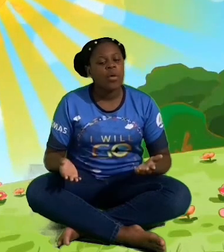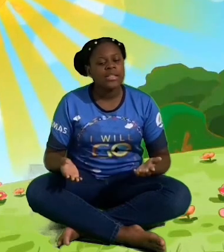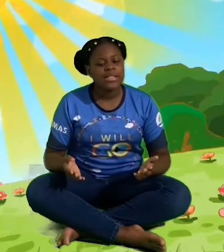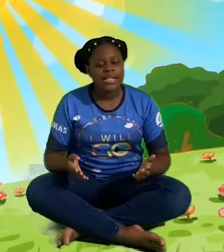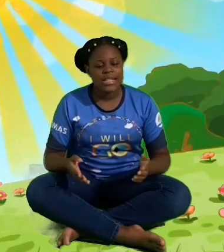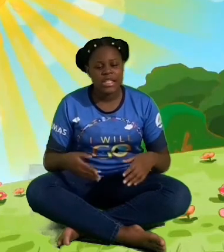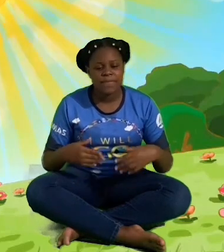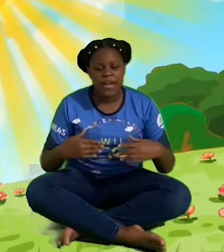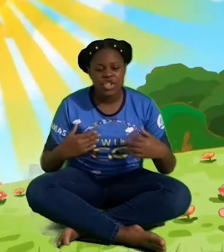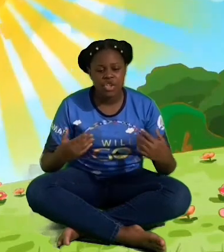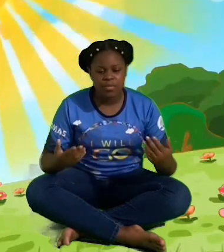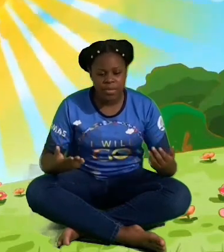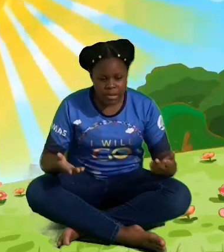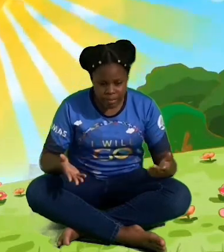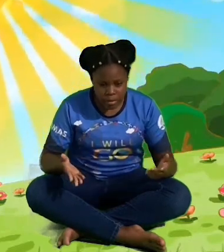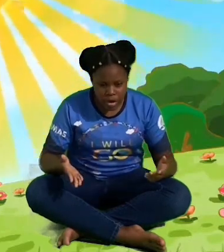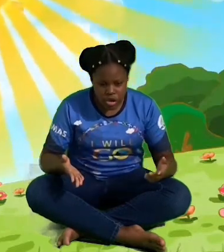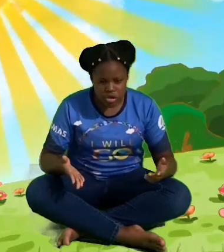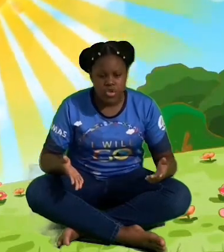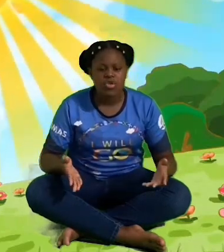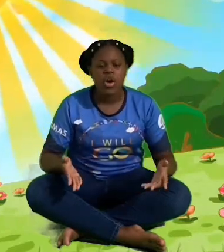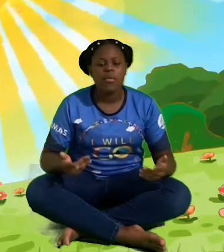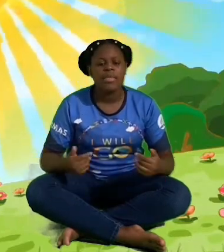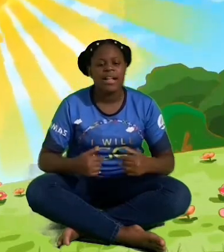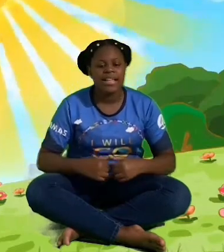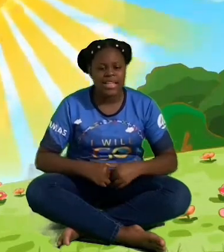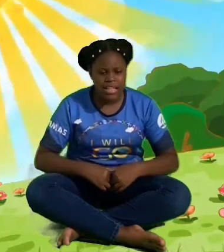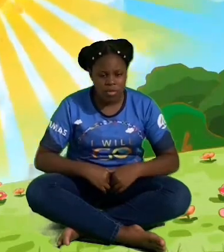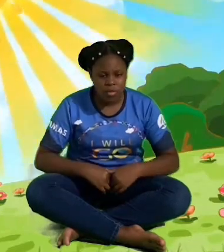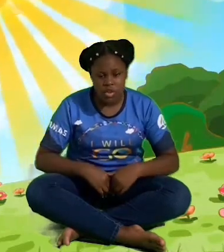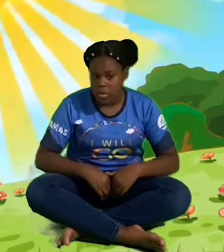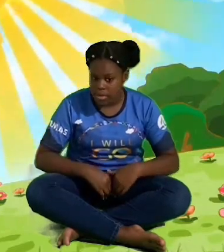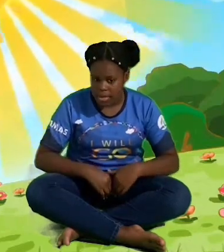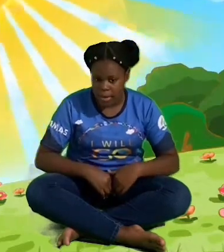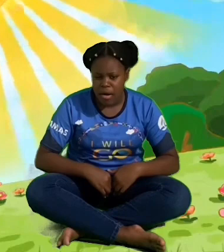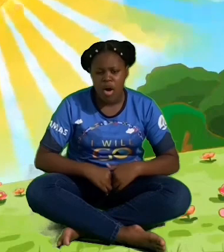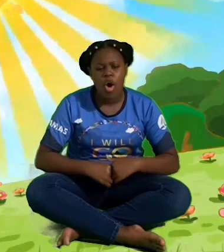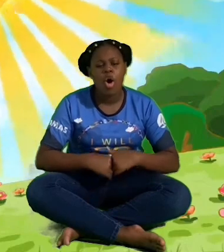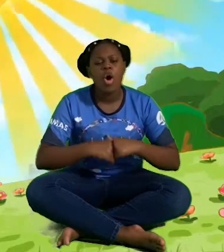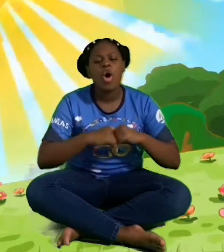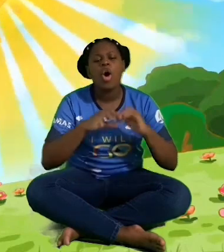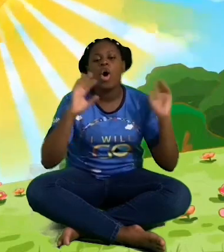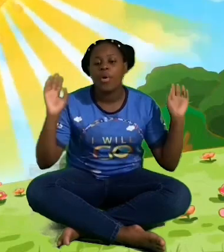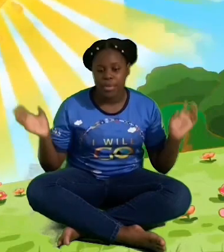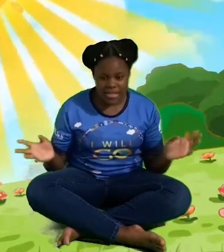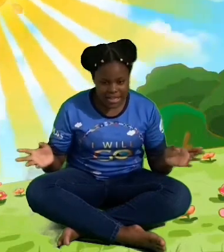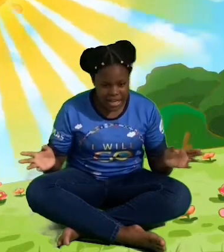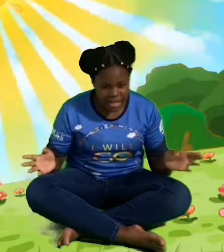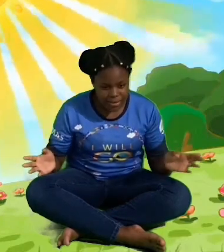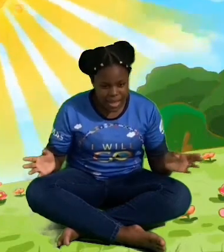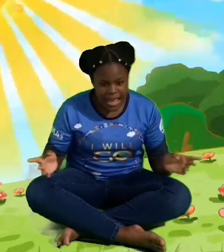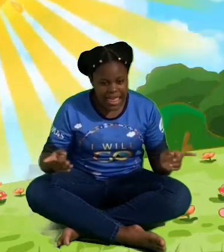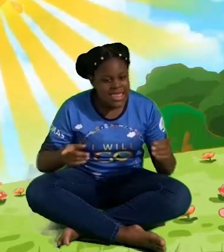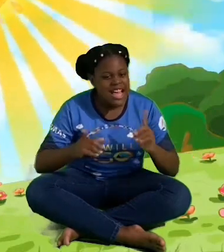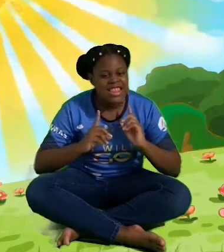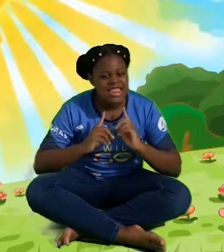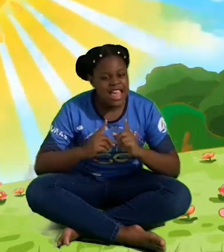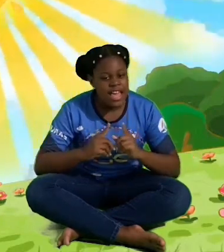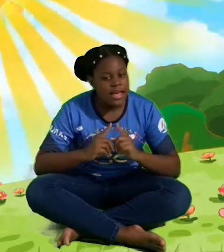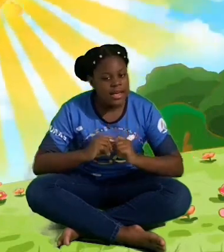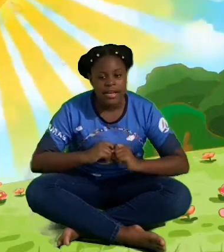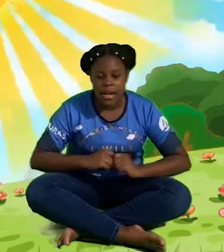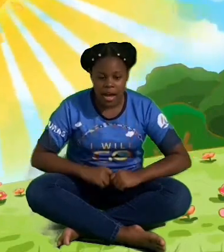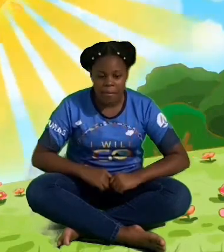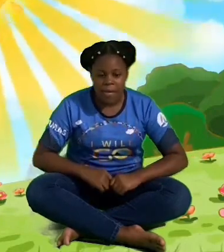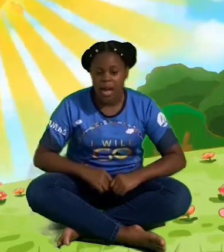He wanted his special people to know that he was with them all the time and that